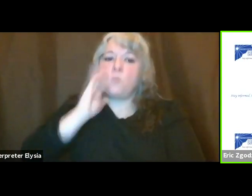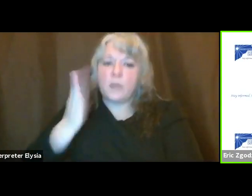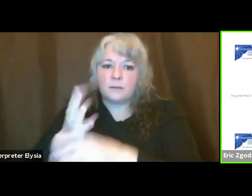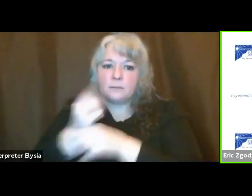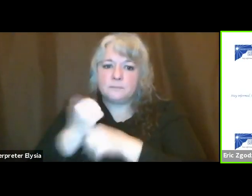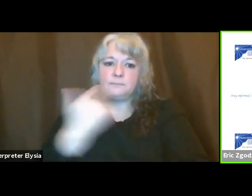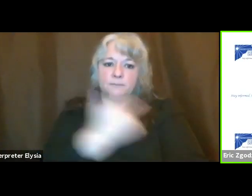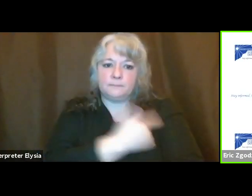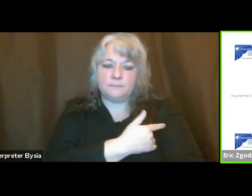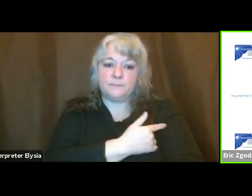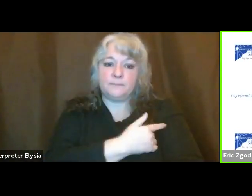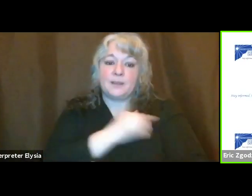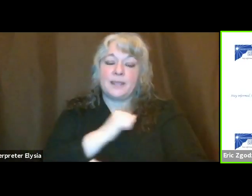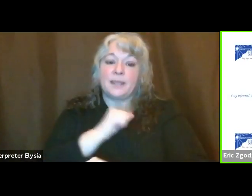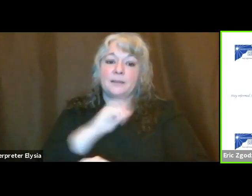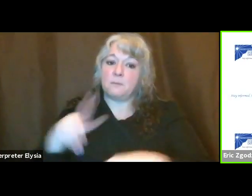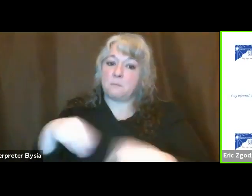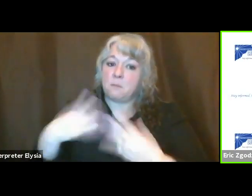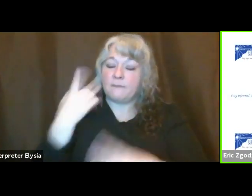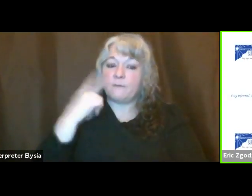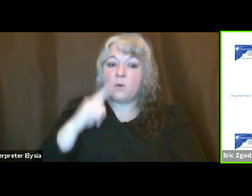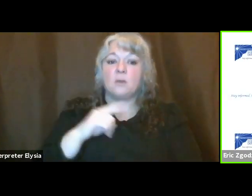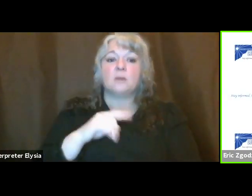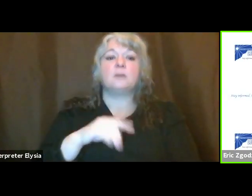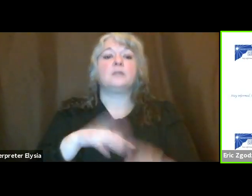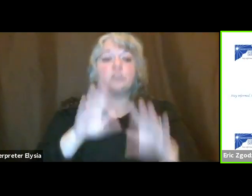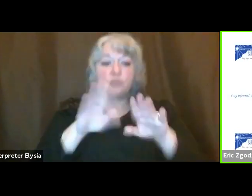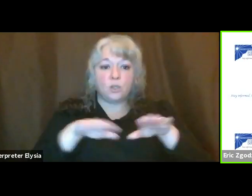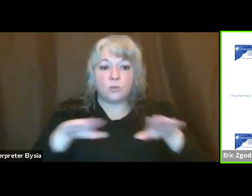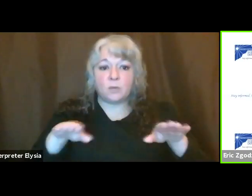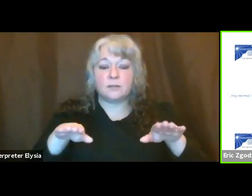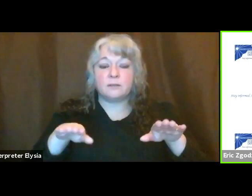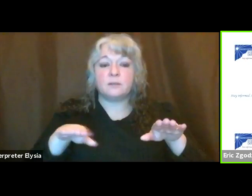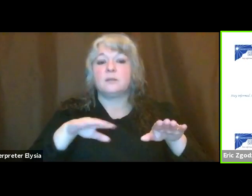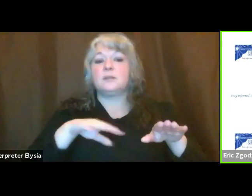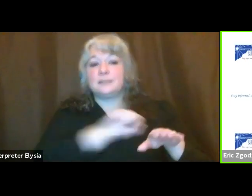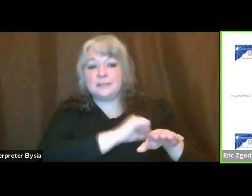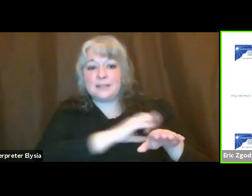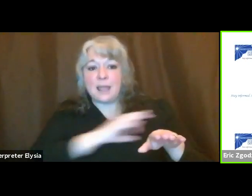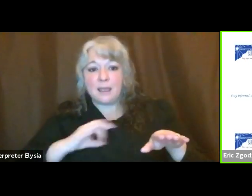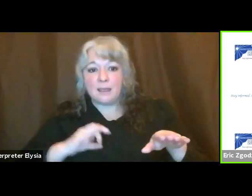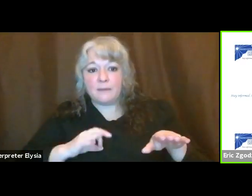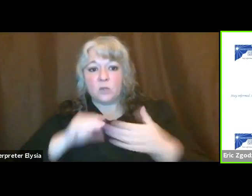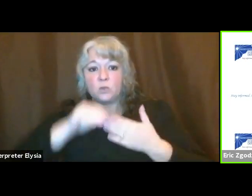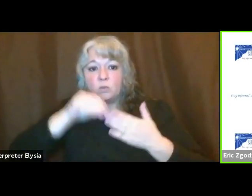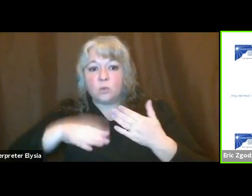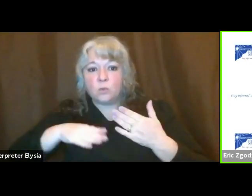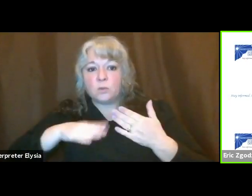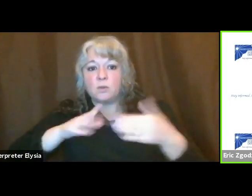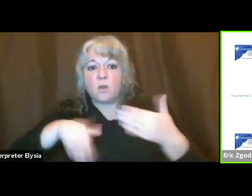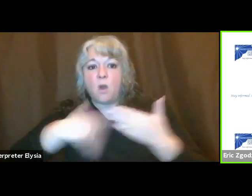get kids and staff and students back into school safely.